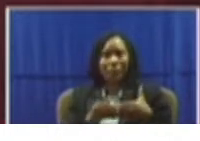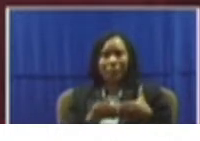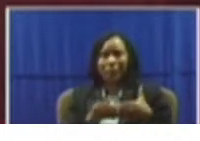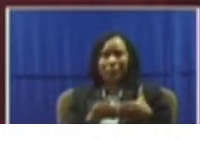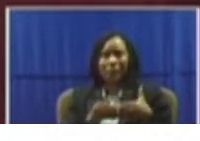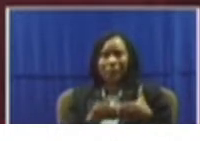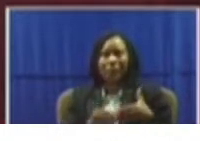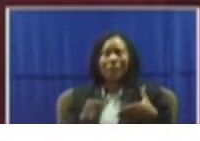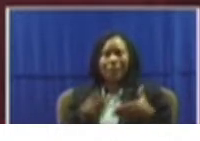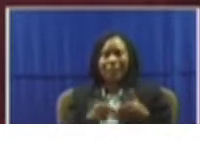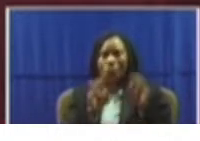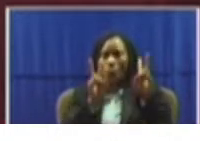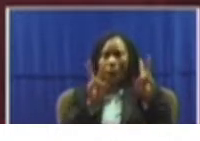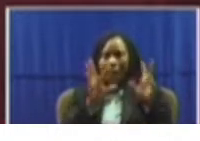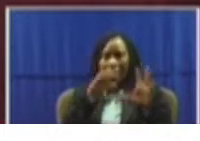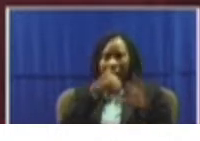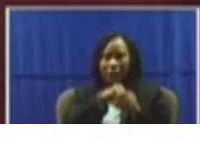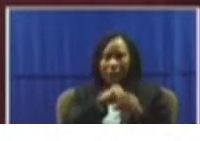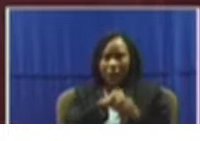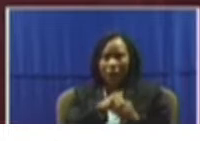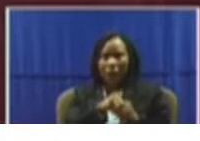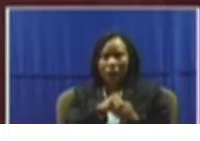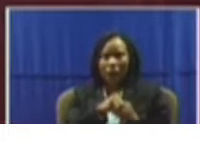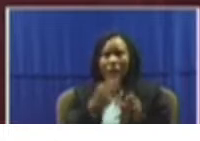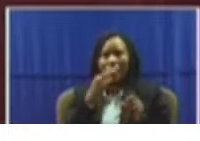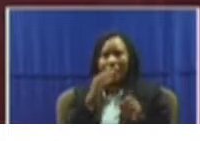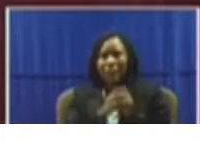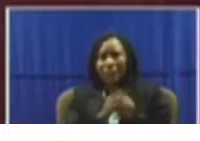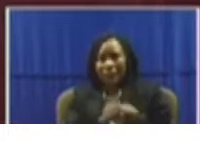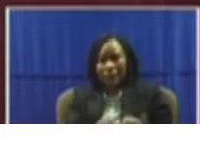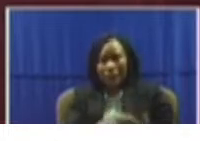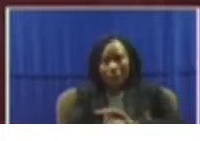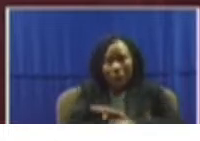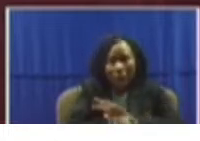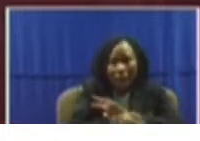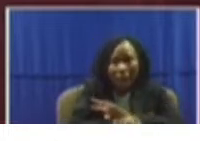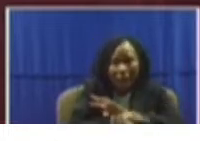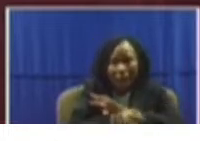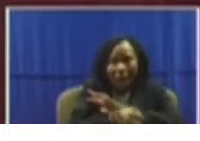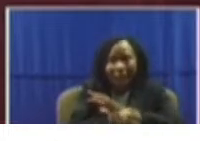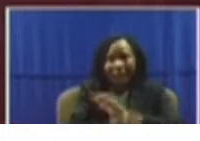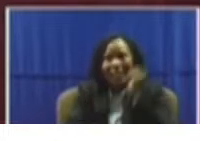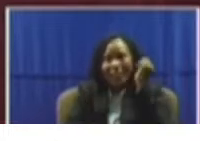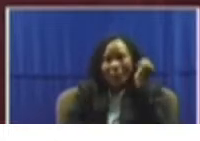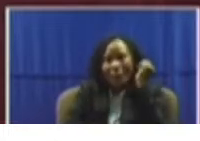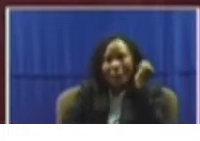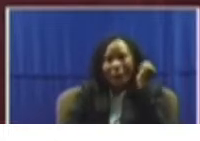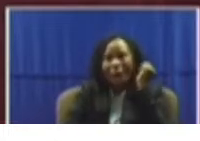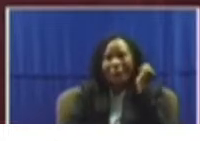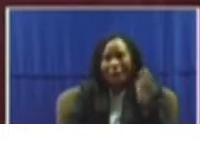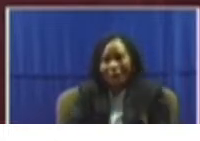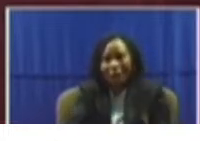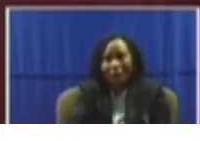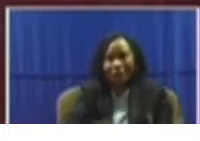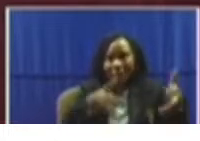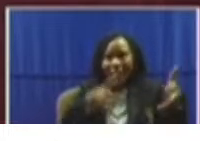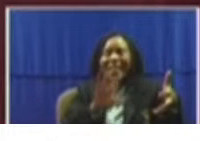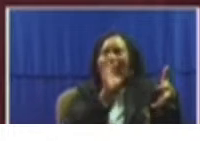the term scraping at the bottom of the barrel. Take the Minister of